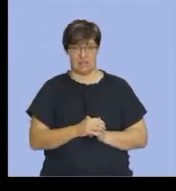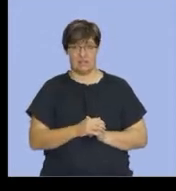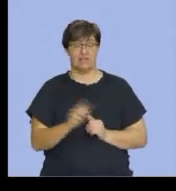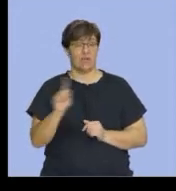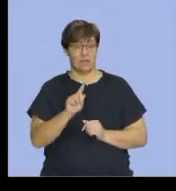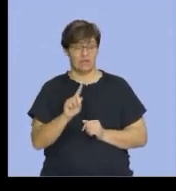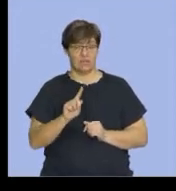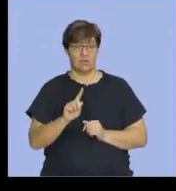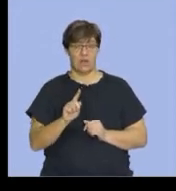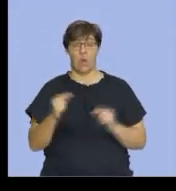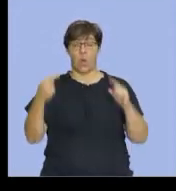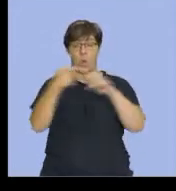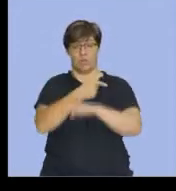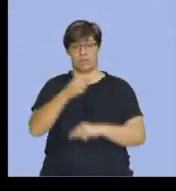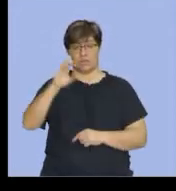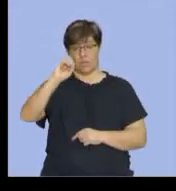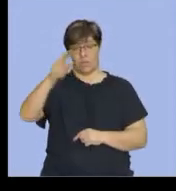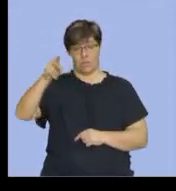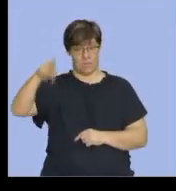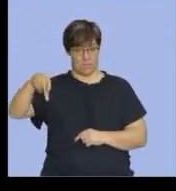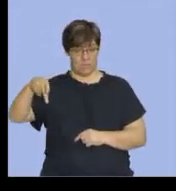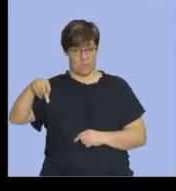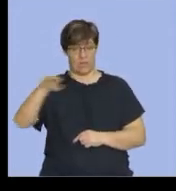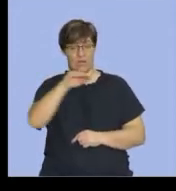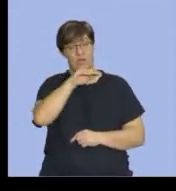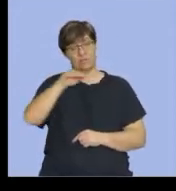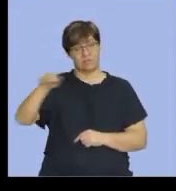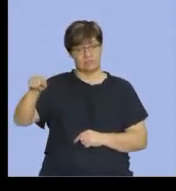is my opposite side